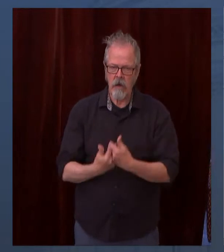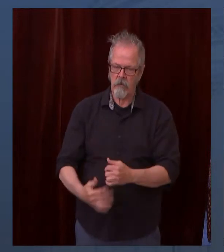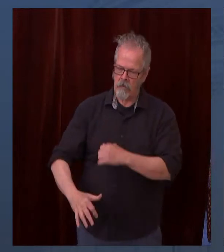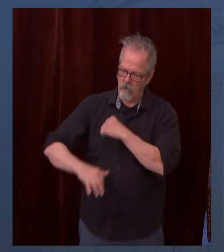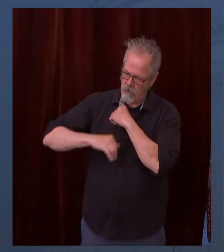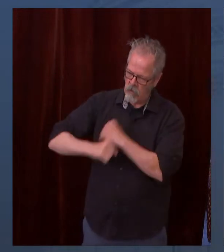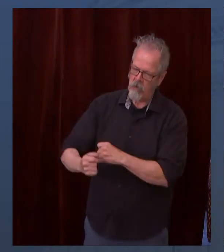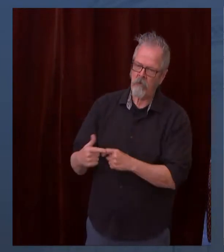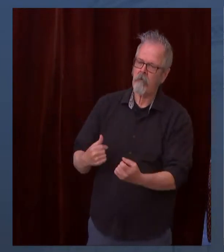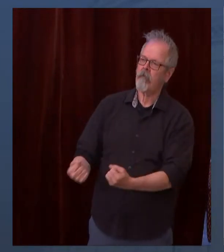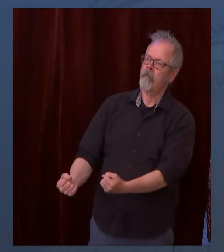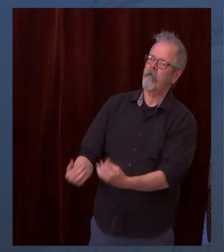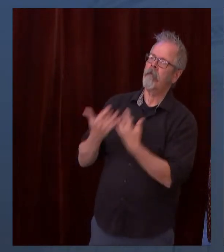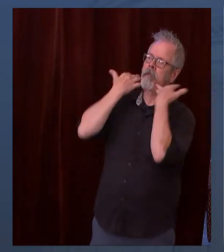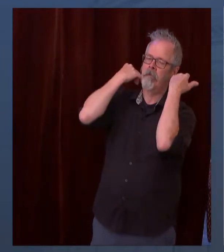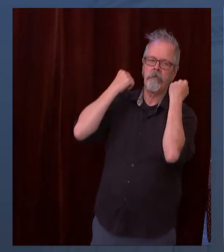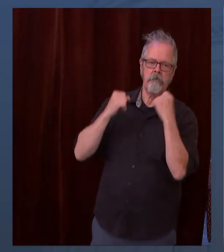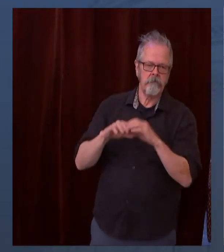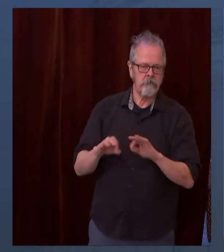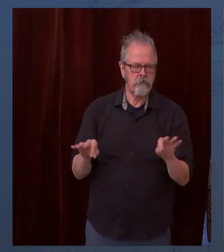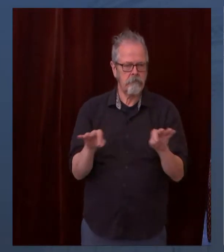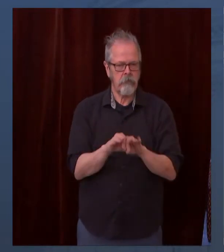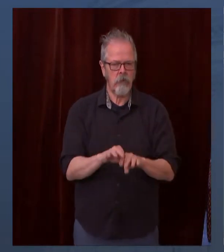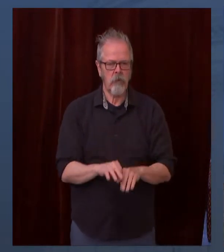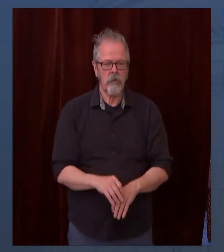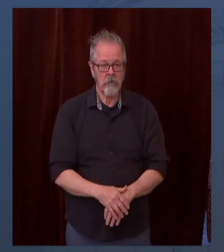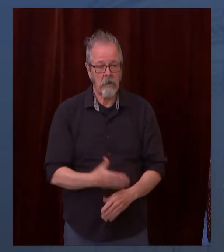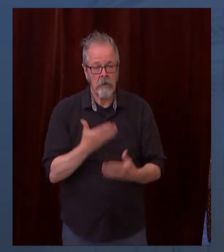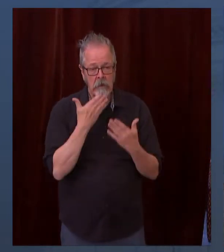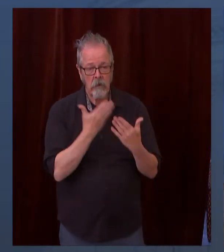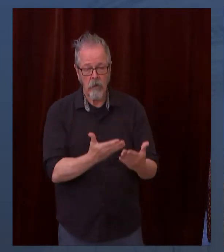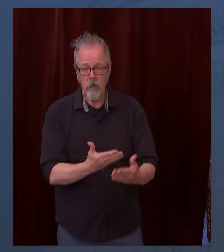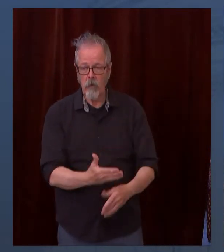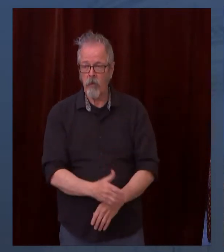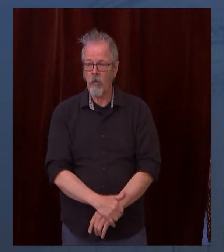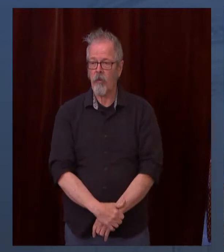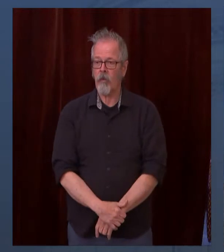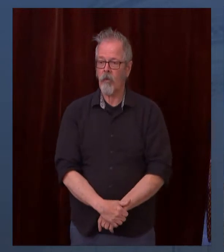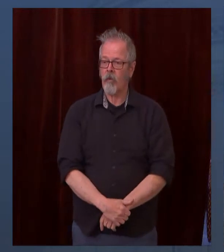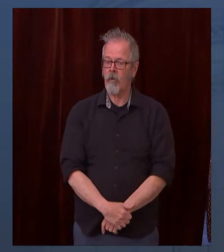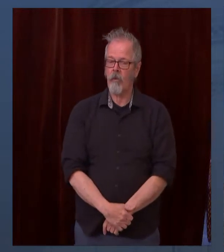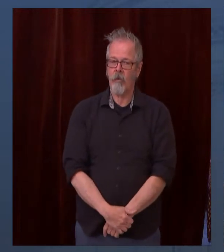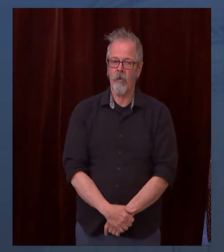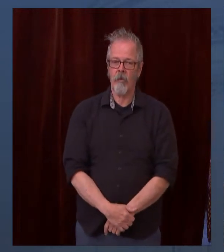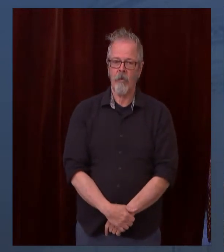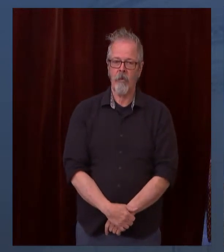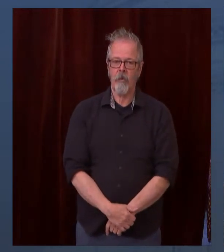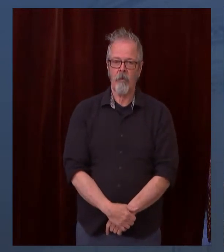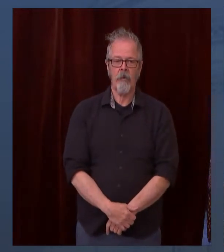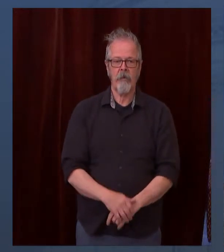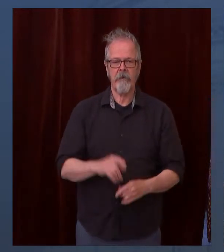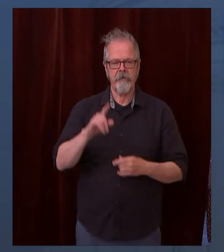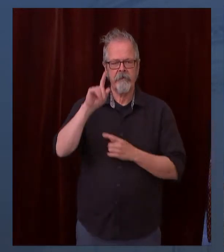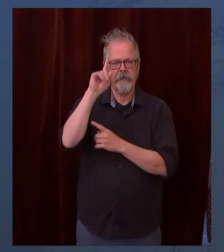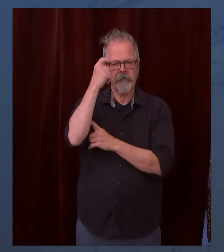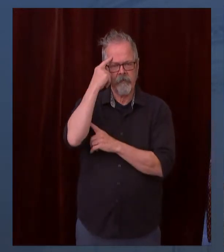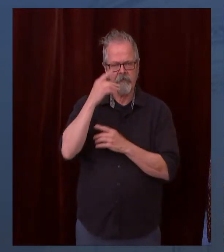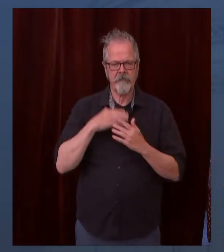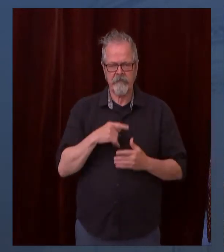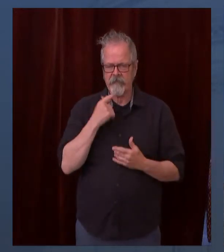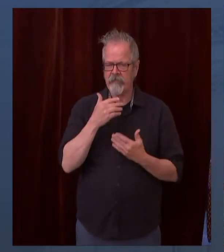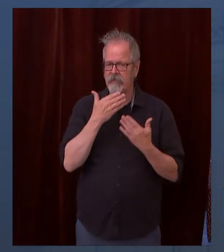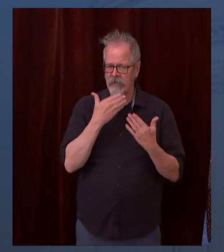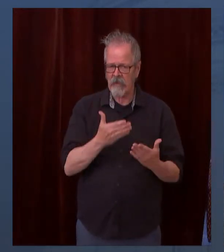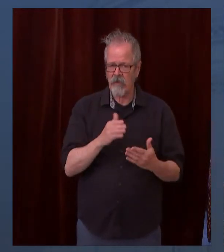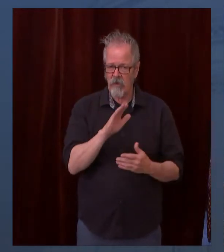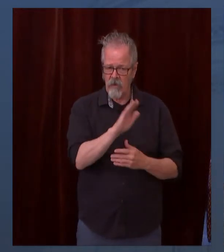together in that direction. Thank you. Great. Thanks, Dr. Shaw. Thank your whole team. They've been working real hard recently,